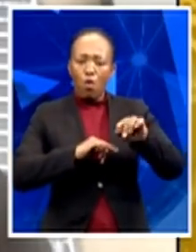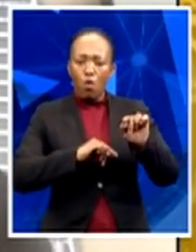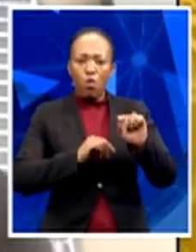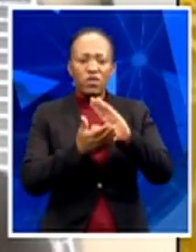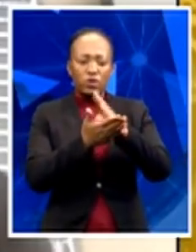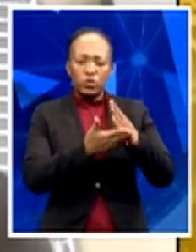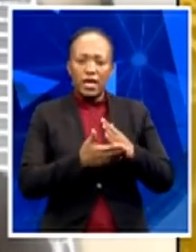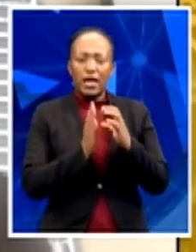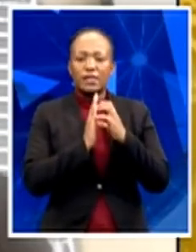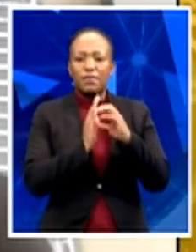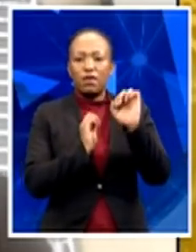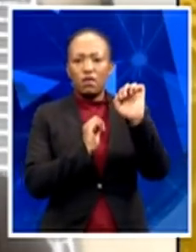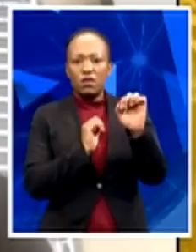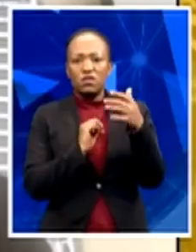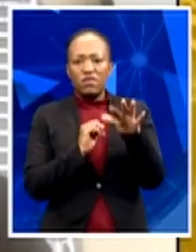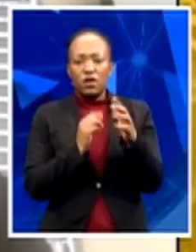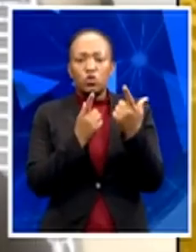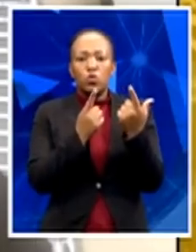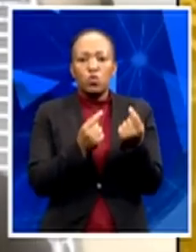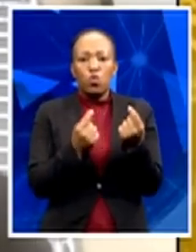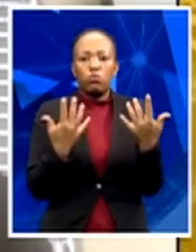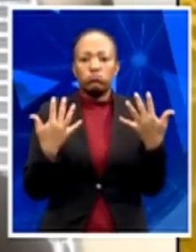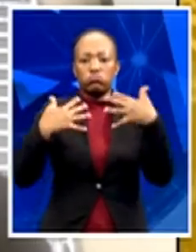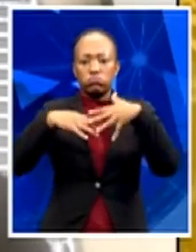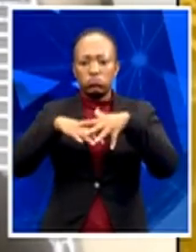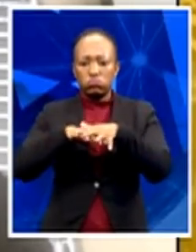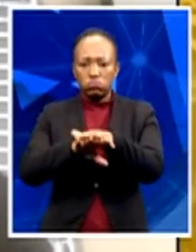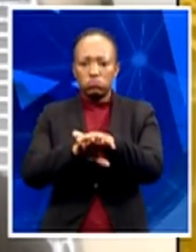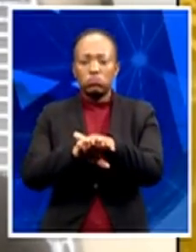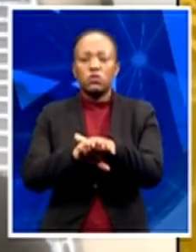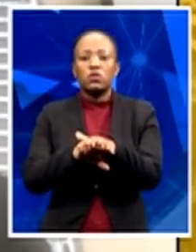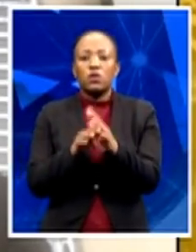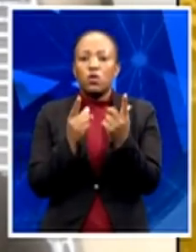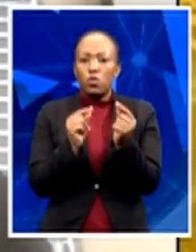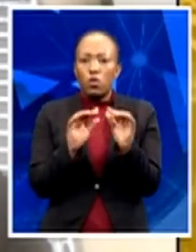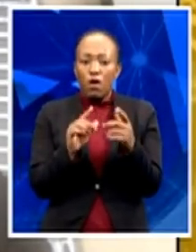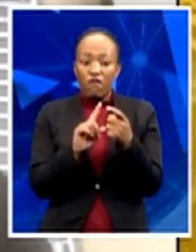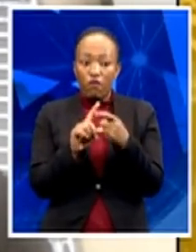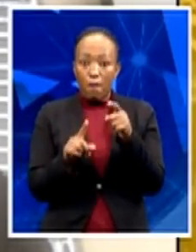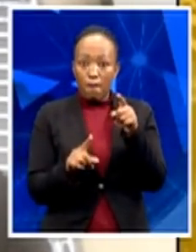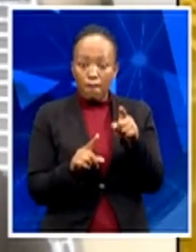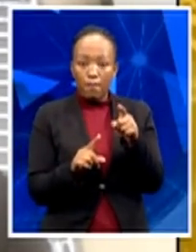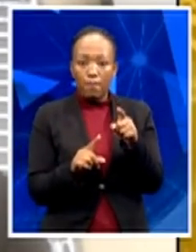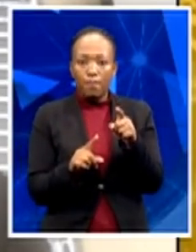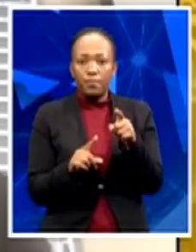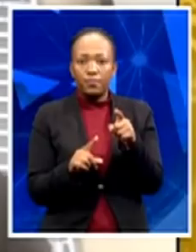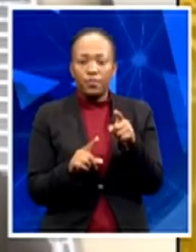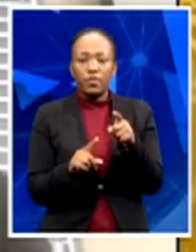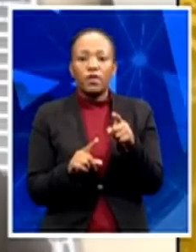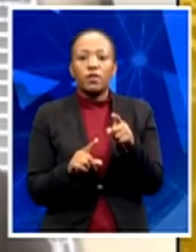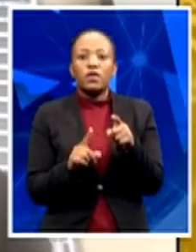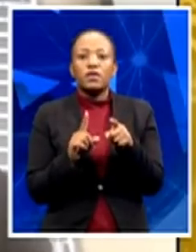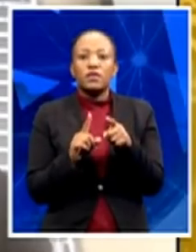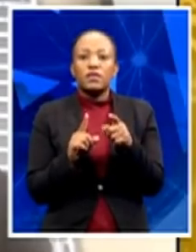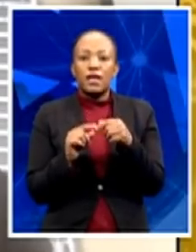do a coordinated approach, and then would, out of that, then take to the IMC of vaccine, which is chaired